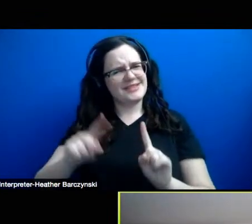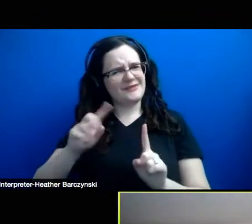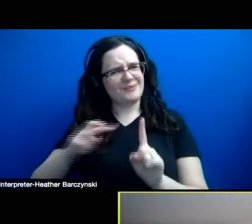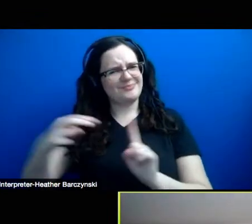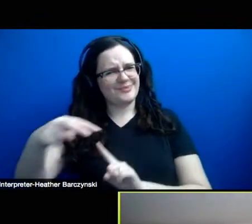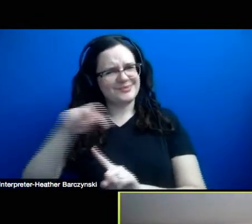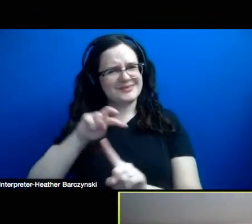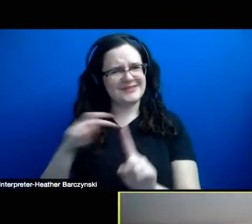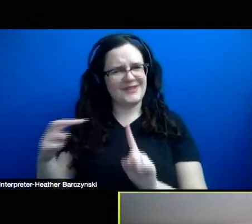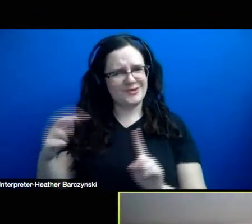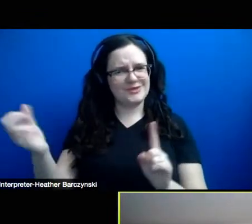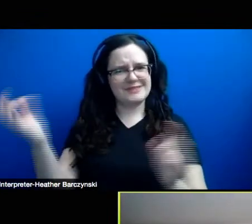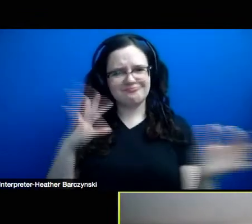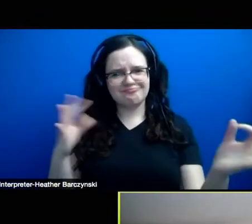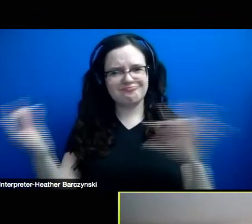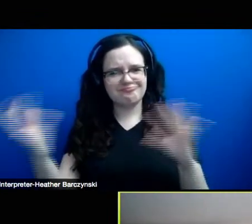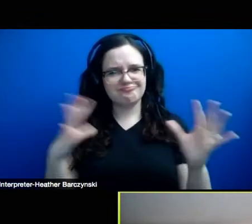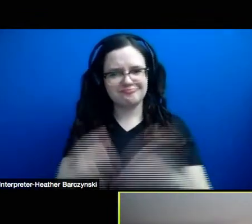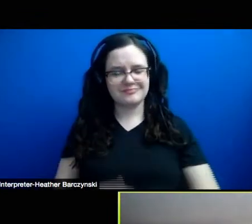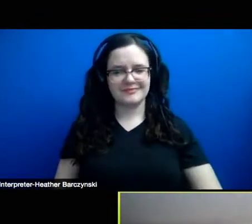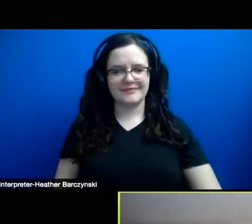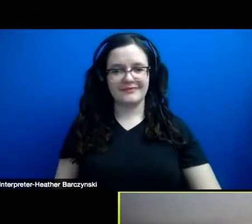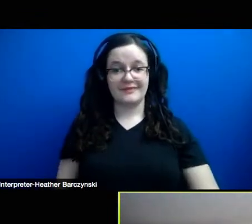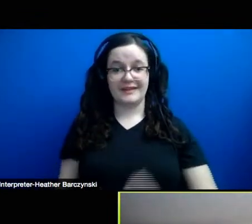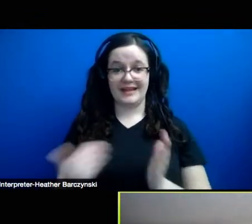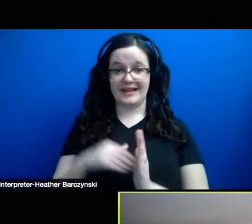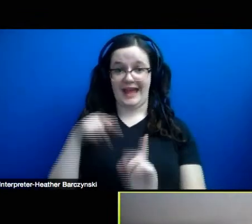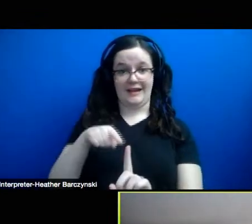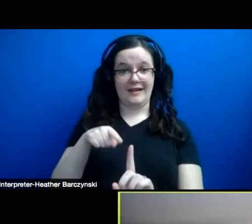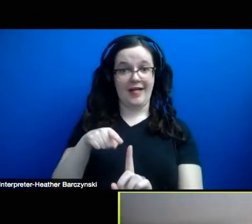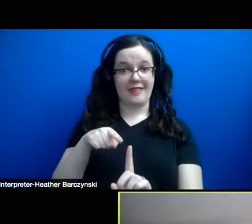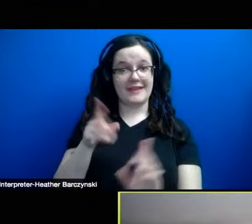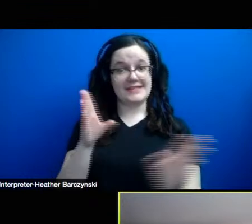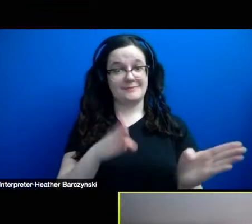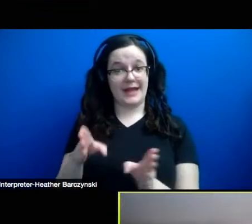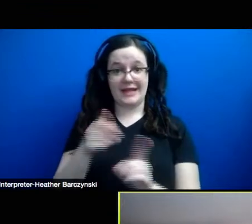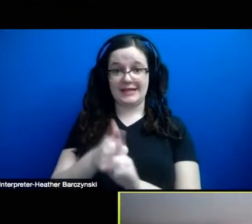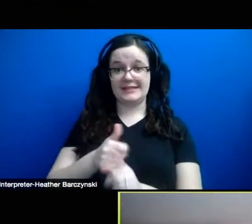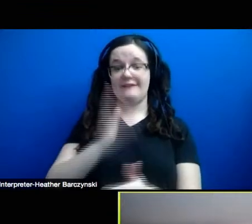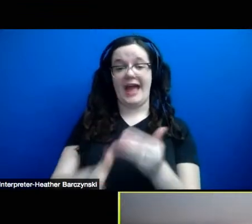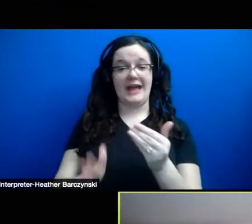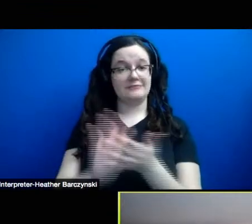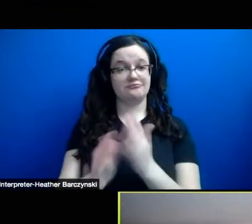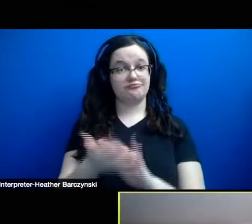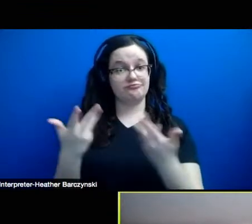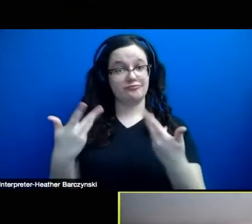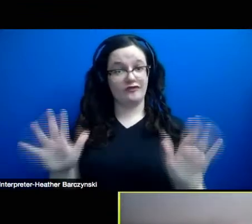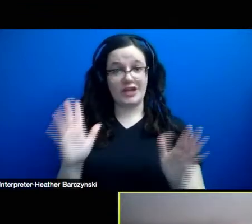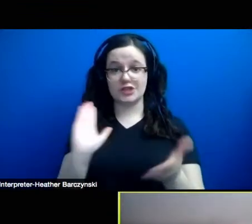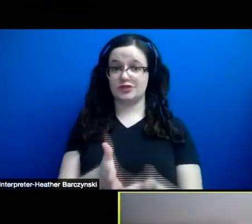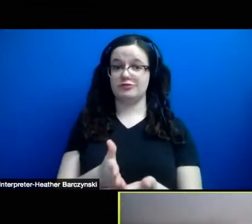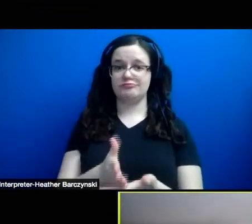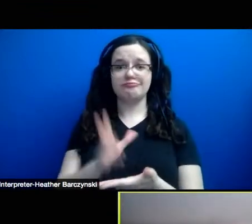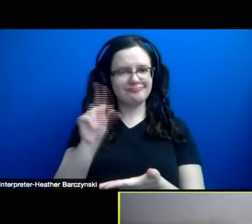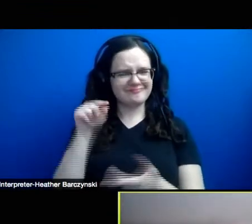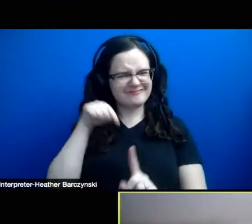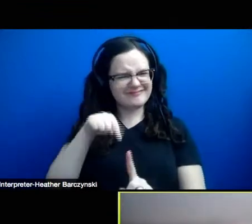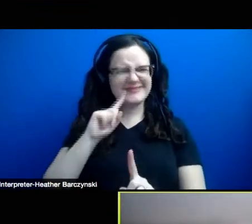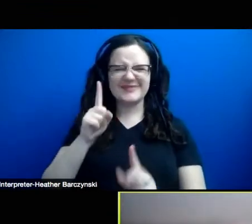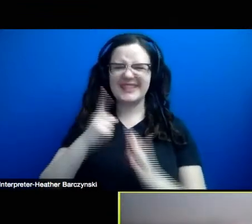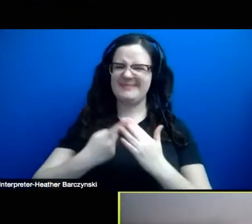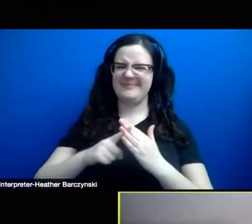not something that is the end or a deliverable that stops. It is the beginning of a